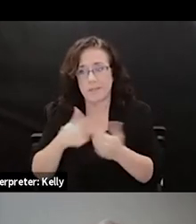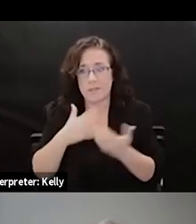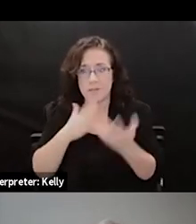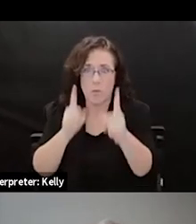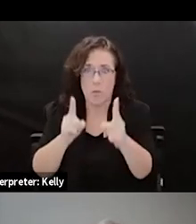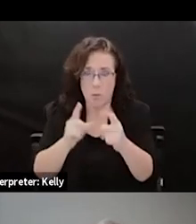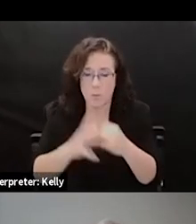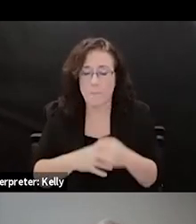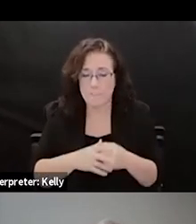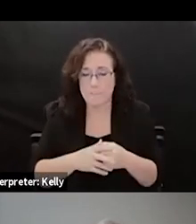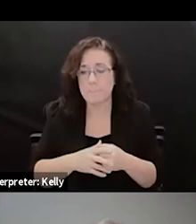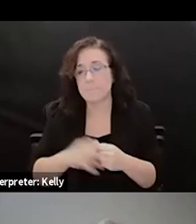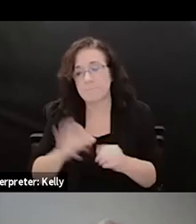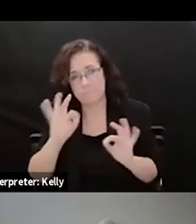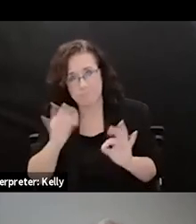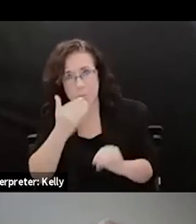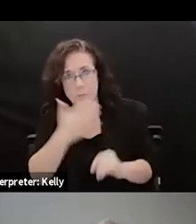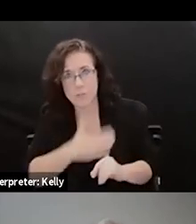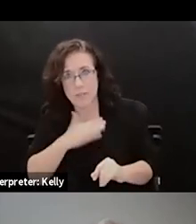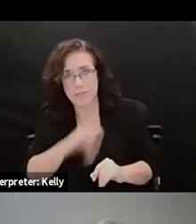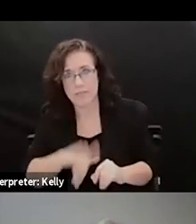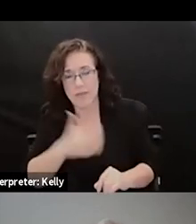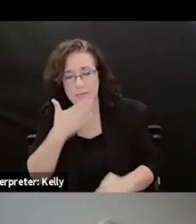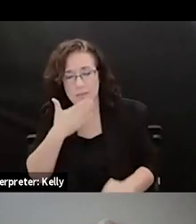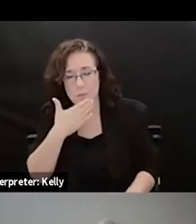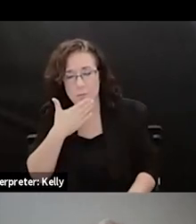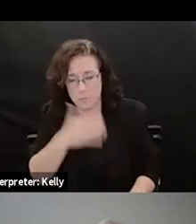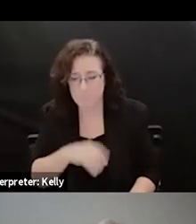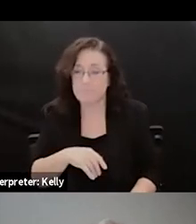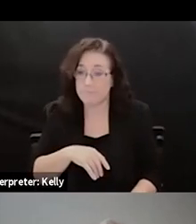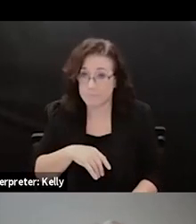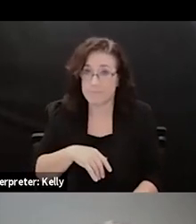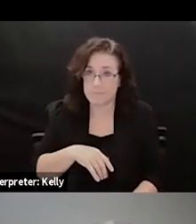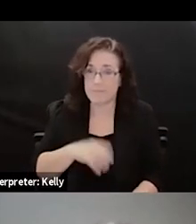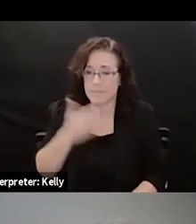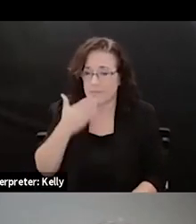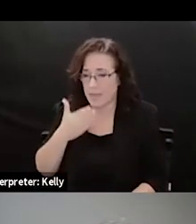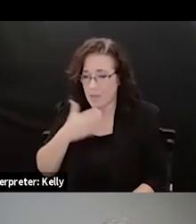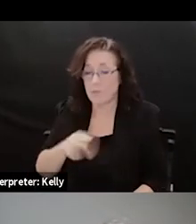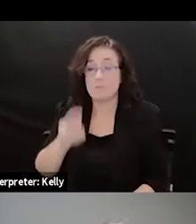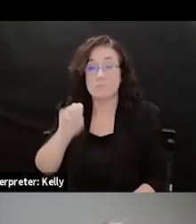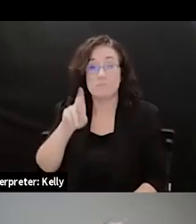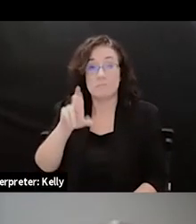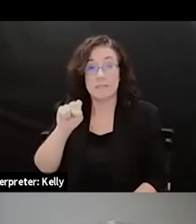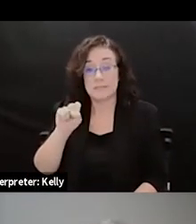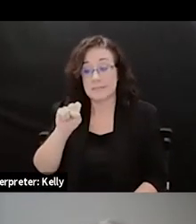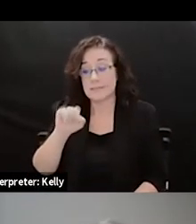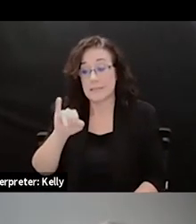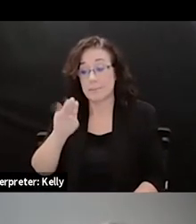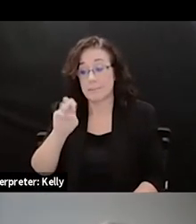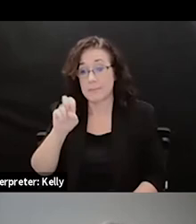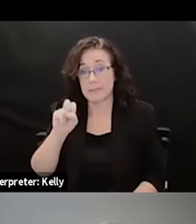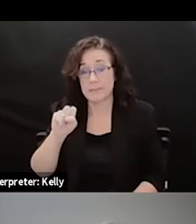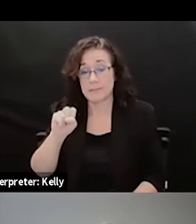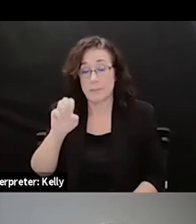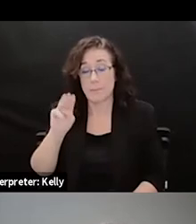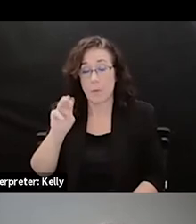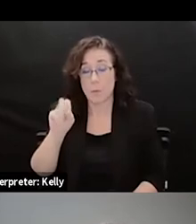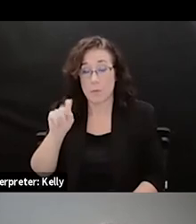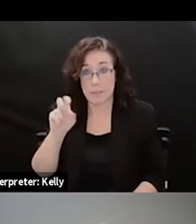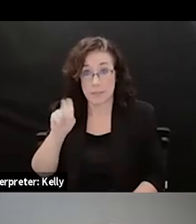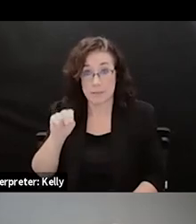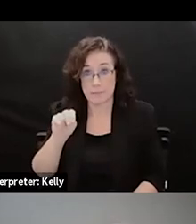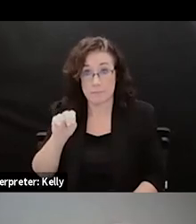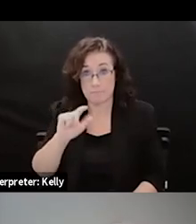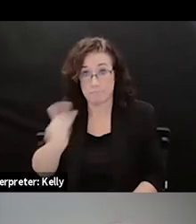i appreciate that um thank you thank you and miss sims mountain please uh yes thank you